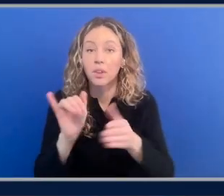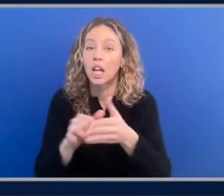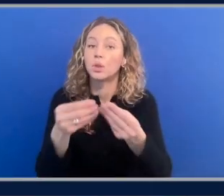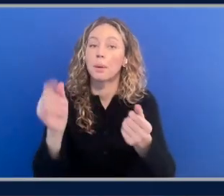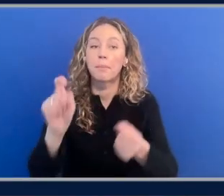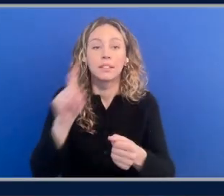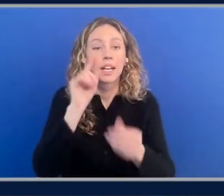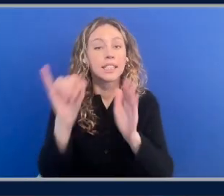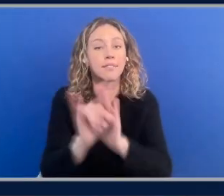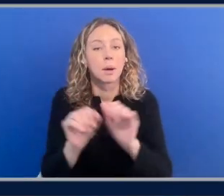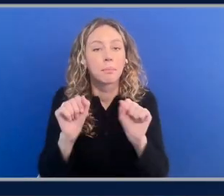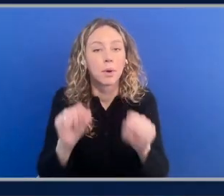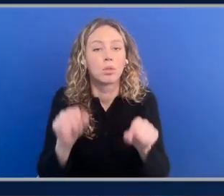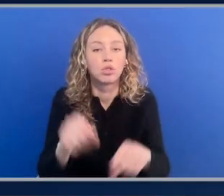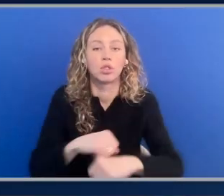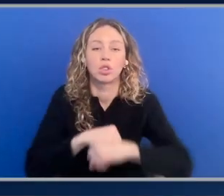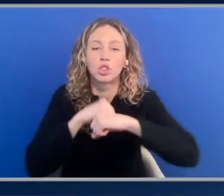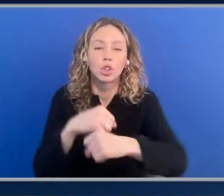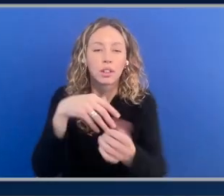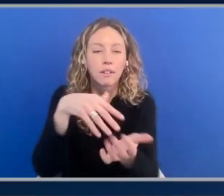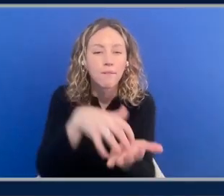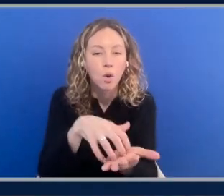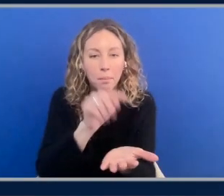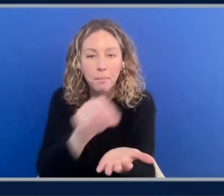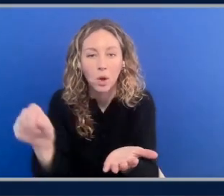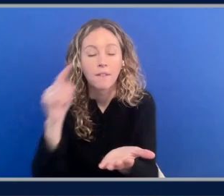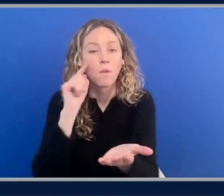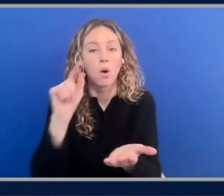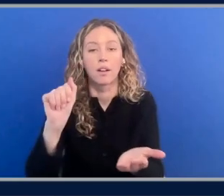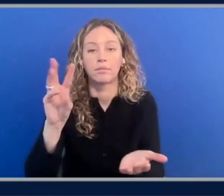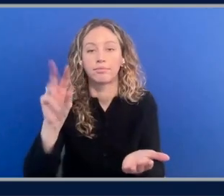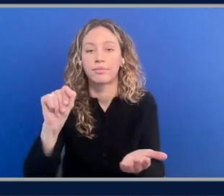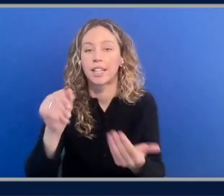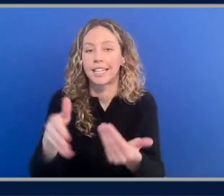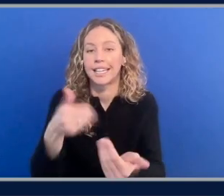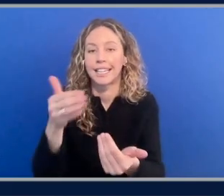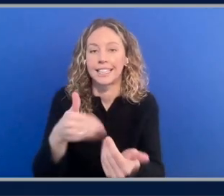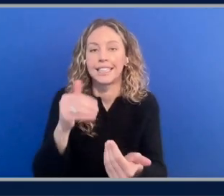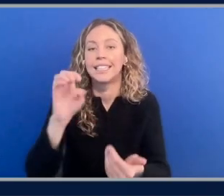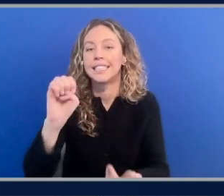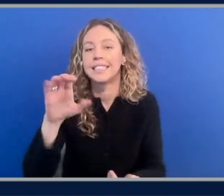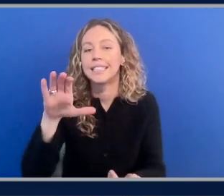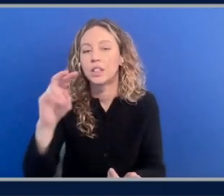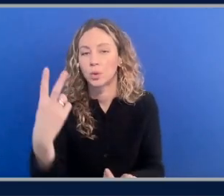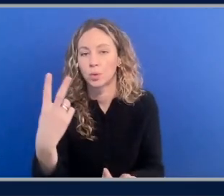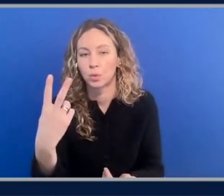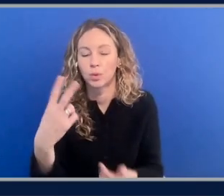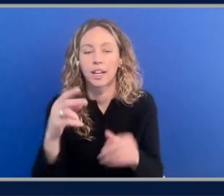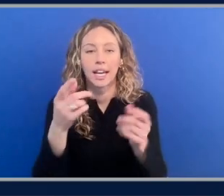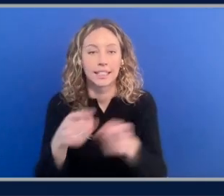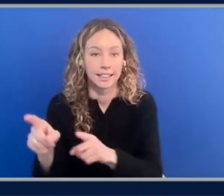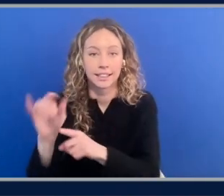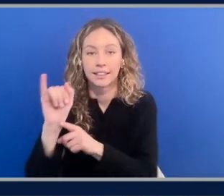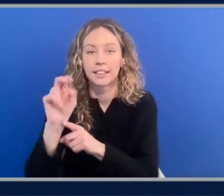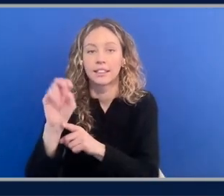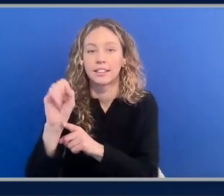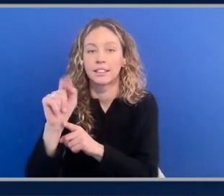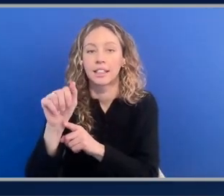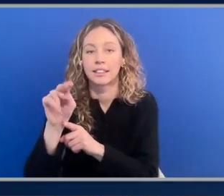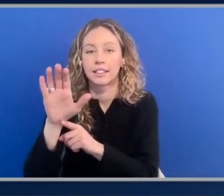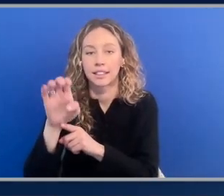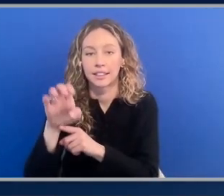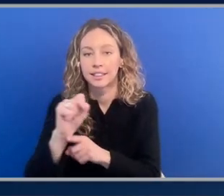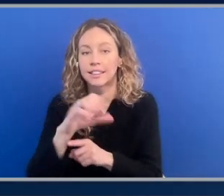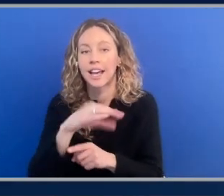identify potential security vulnerabilities across Amazon EC2 instances and Amazon Elastic Container Registry, otherwise